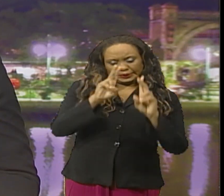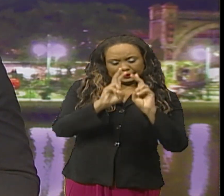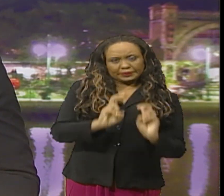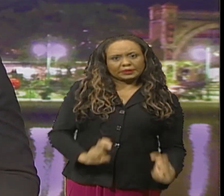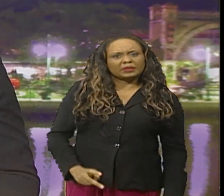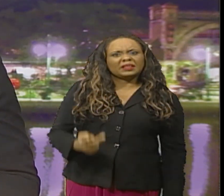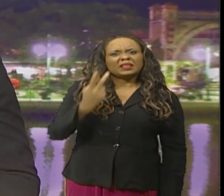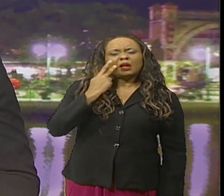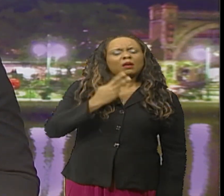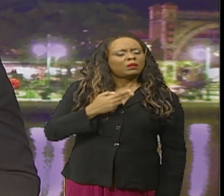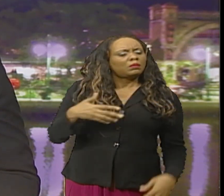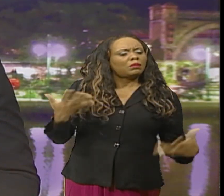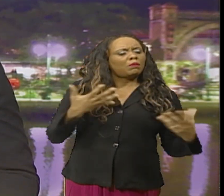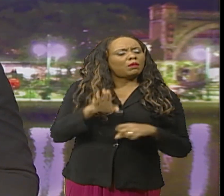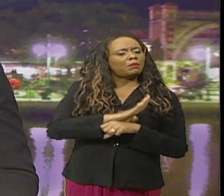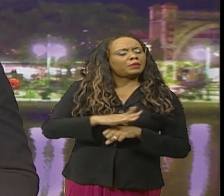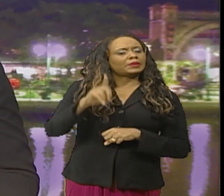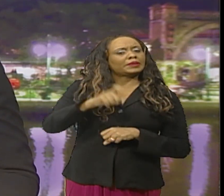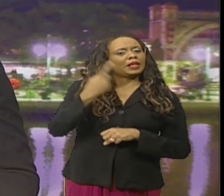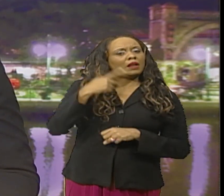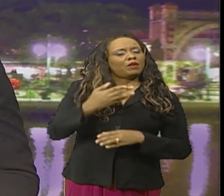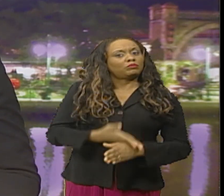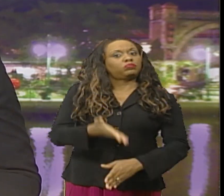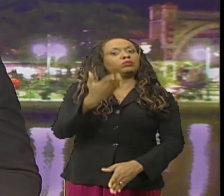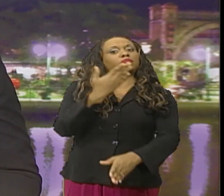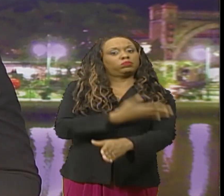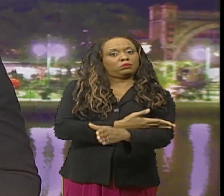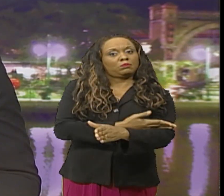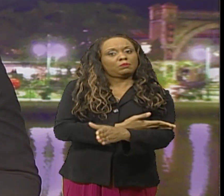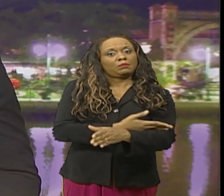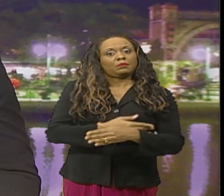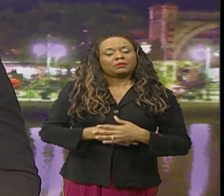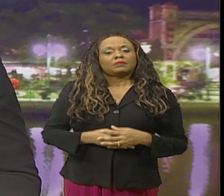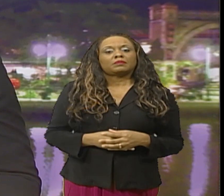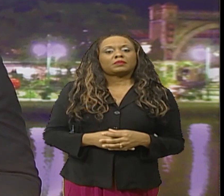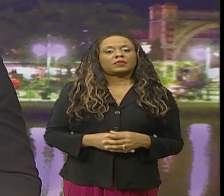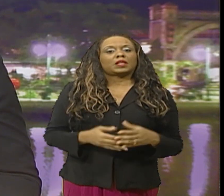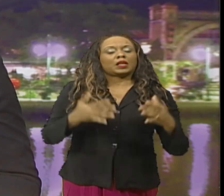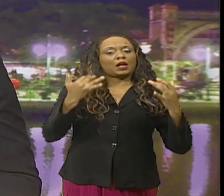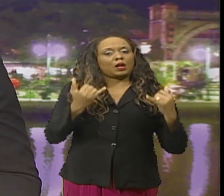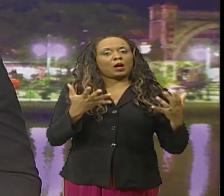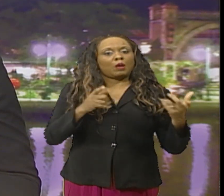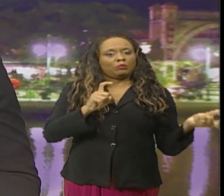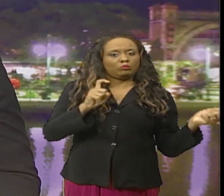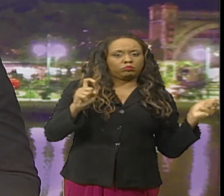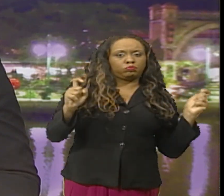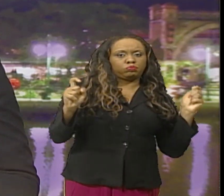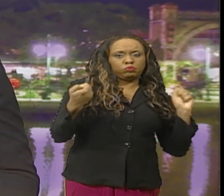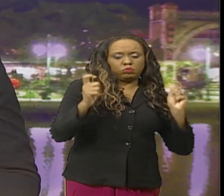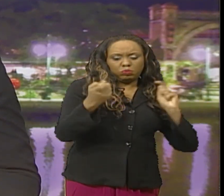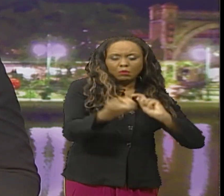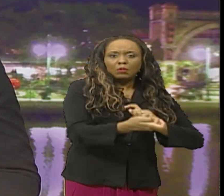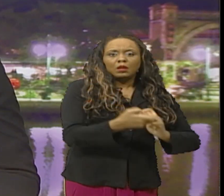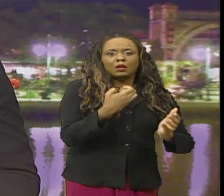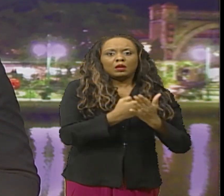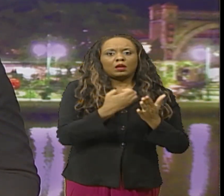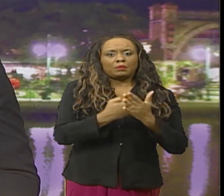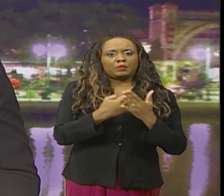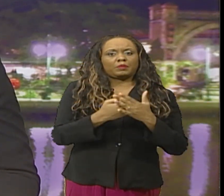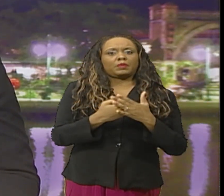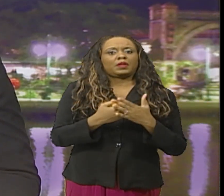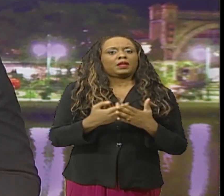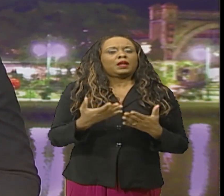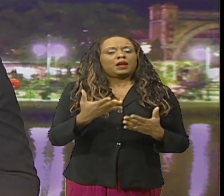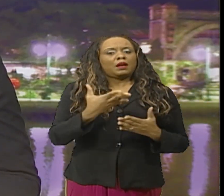get Barbados out of the serious economic hole it is in. He says they are looking to restructure and adjust the economy in such a way